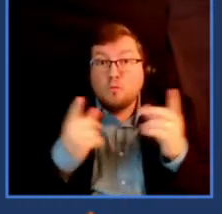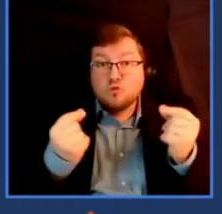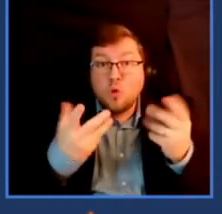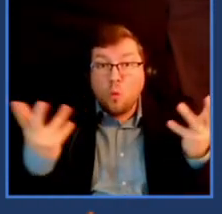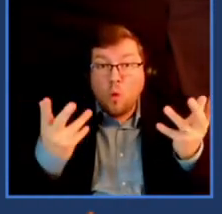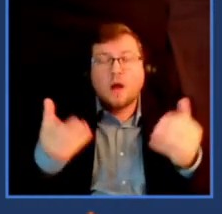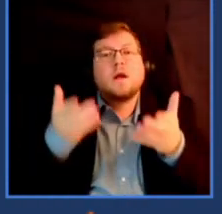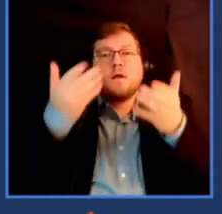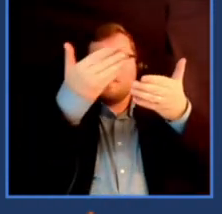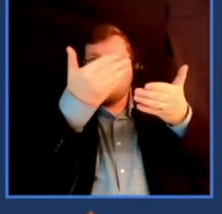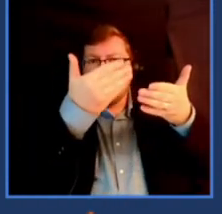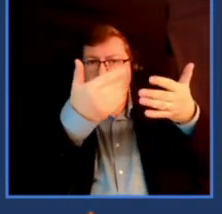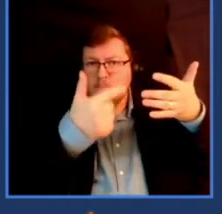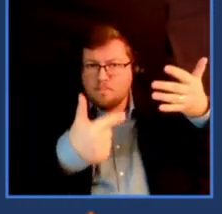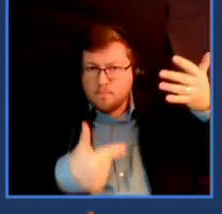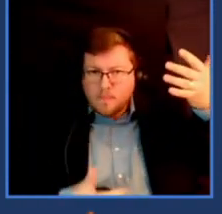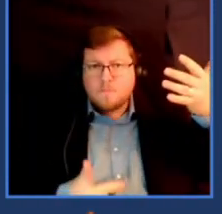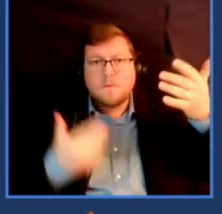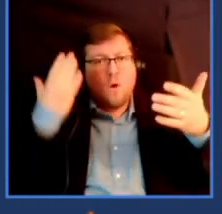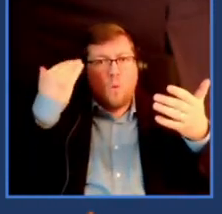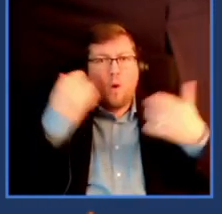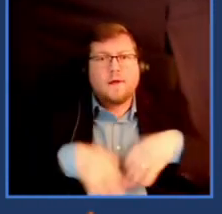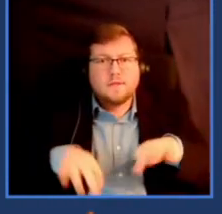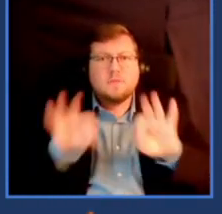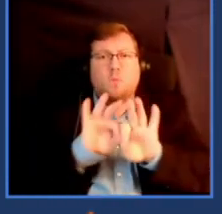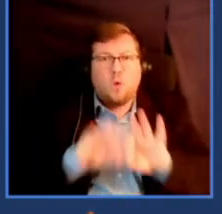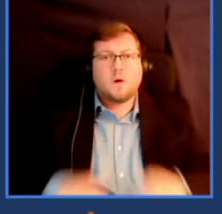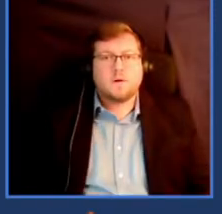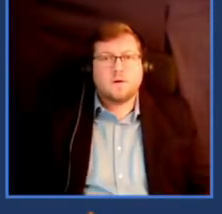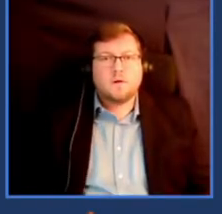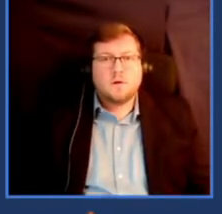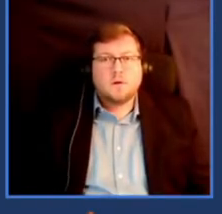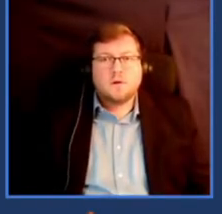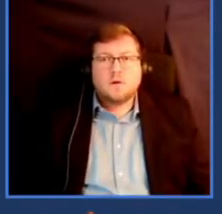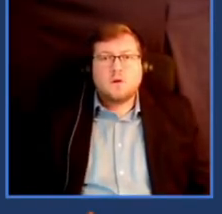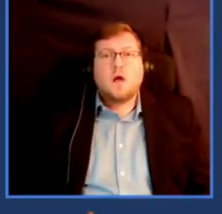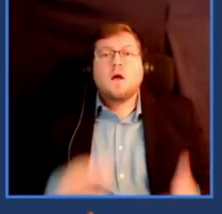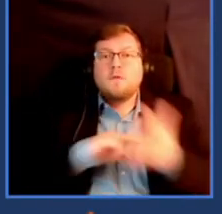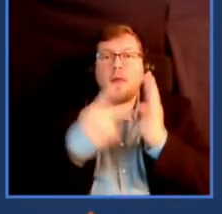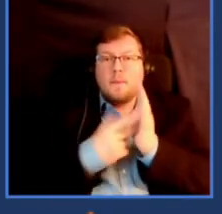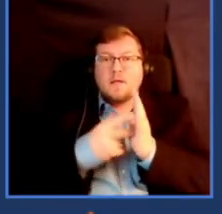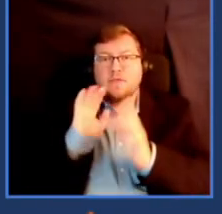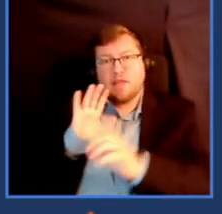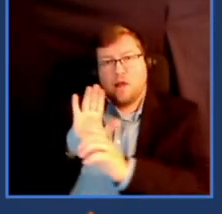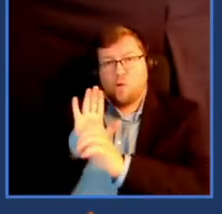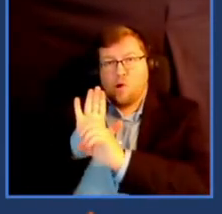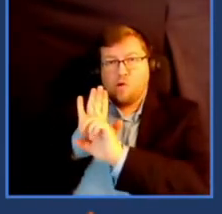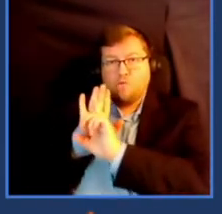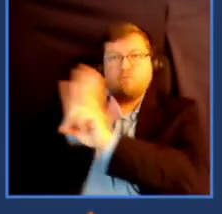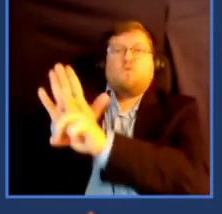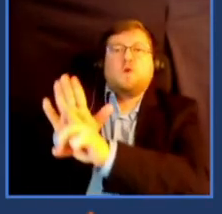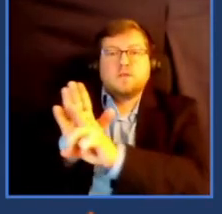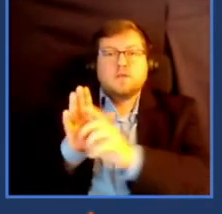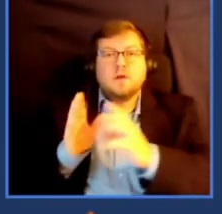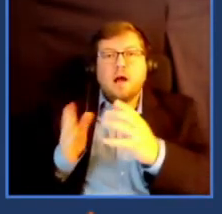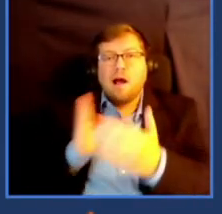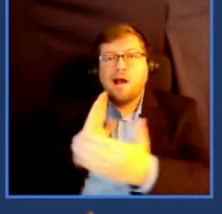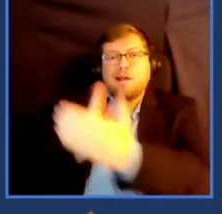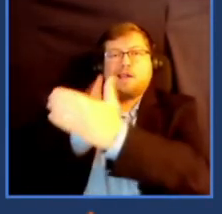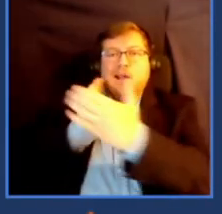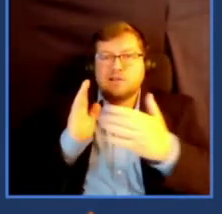is the important moral work that they are doing. They are pushing hard against the forces of division and